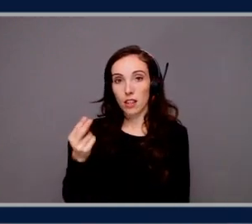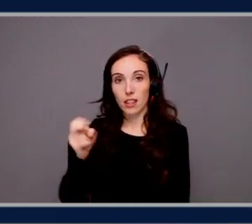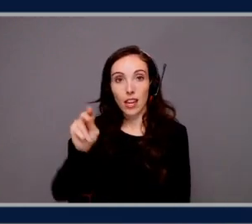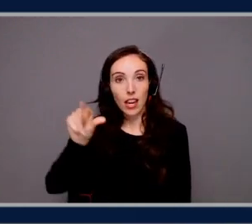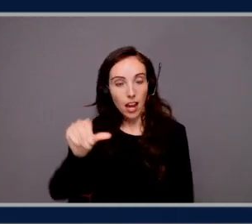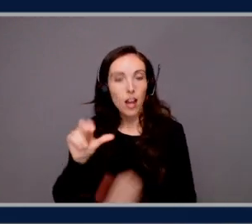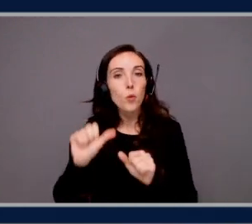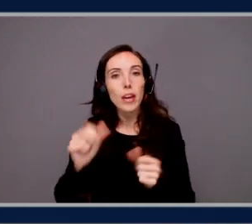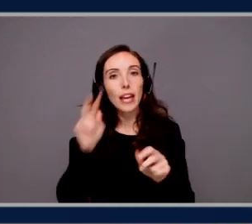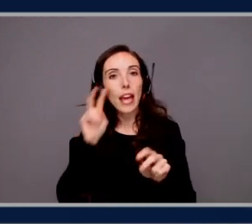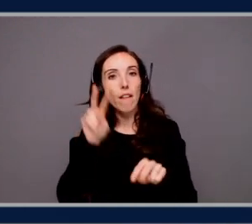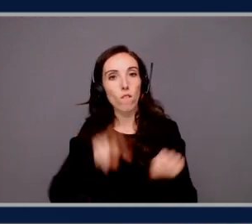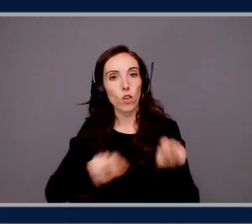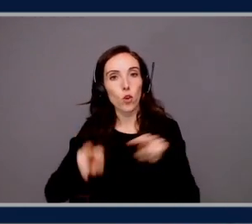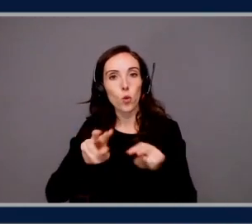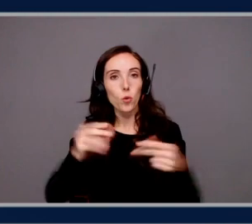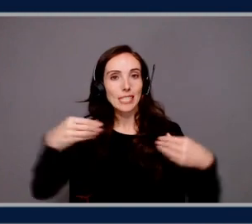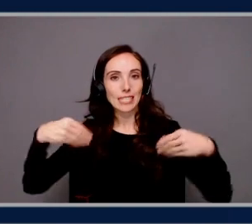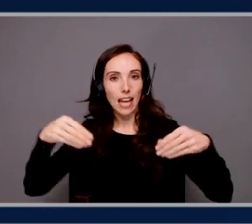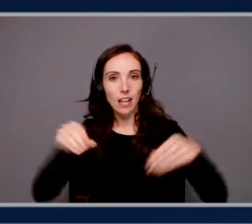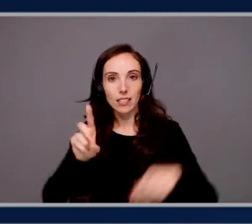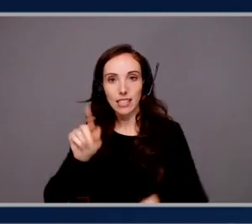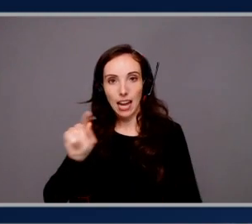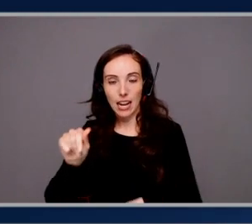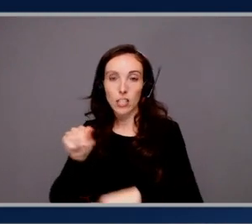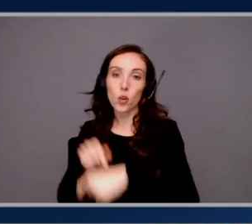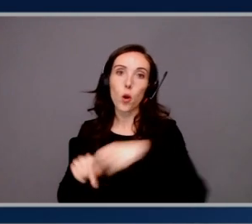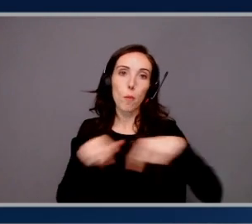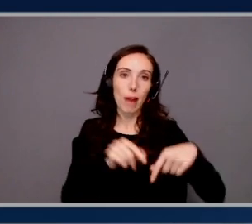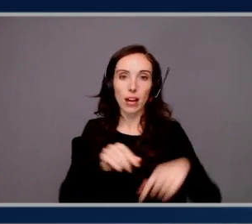data. So we'll go back to Jupyter Notebook. Okay.